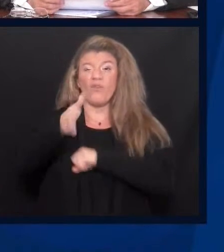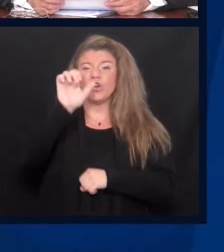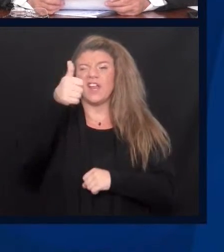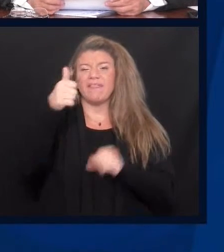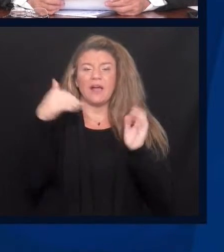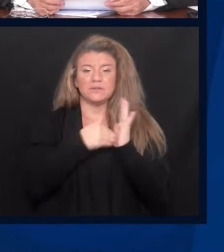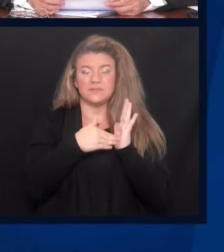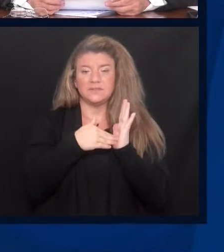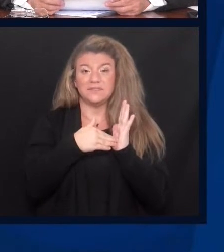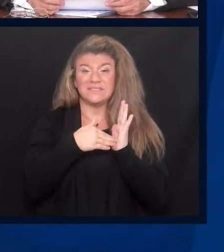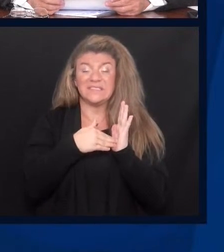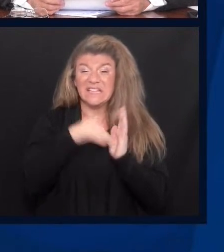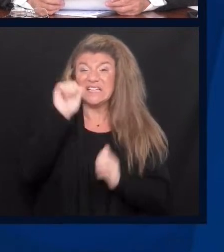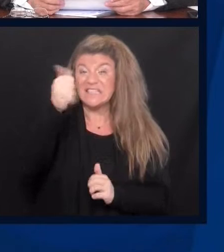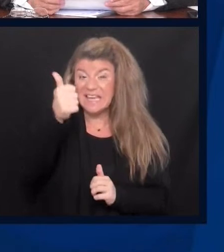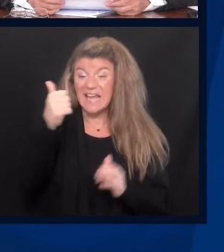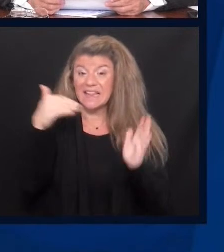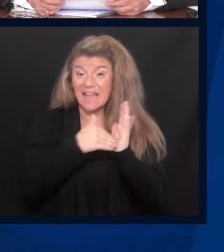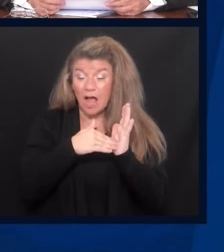10,000.